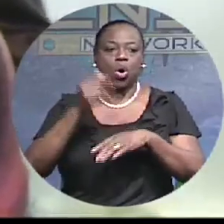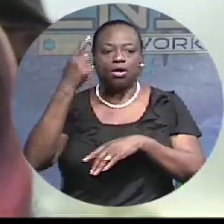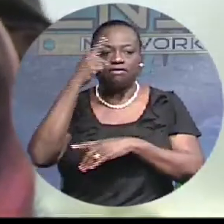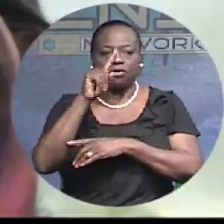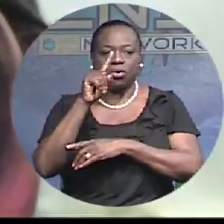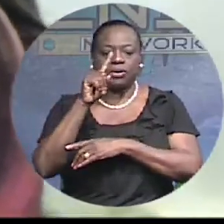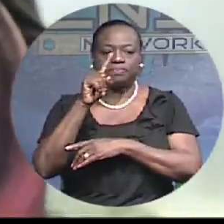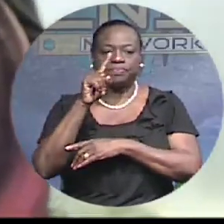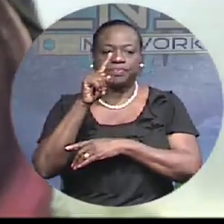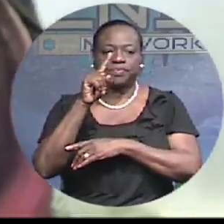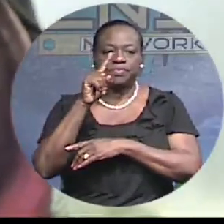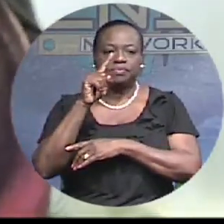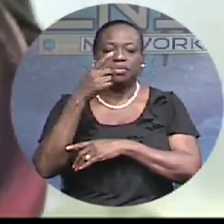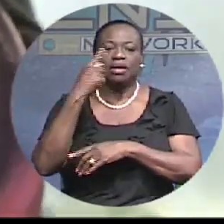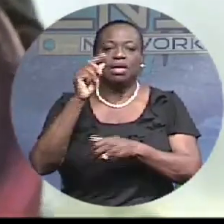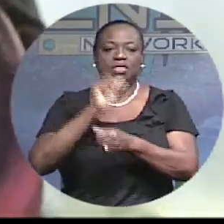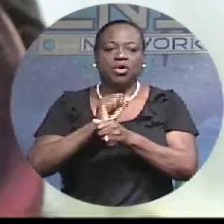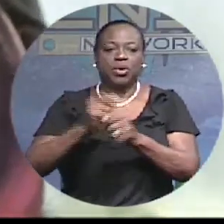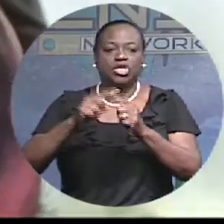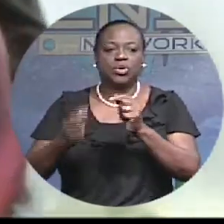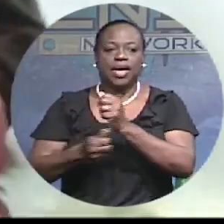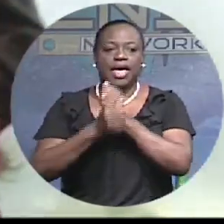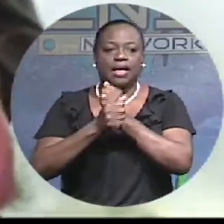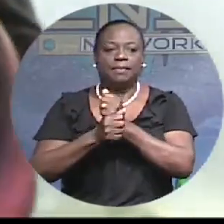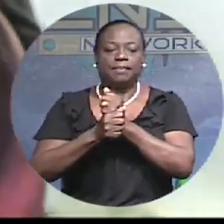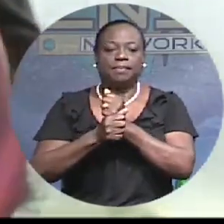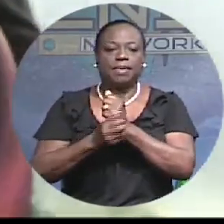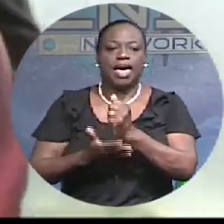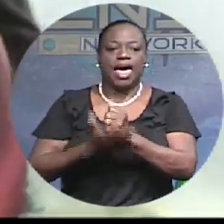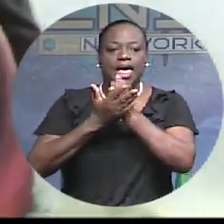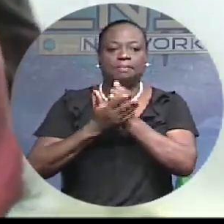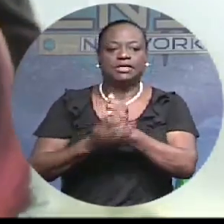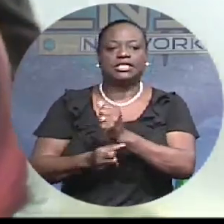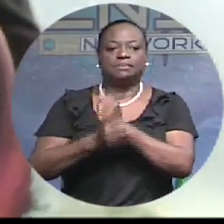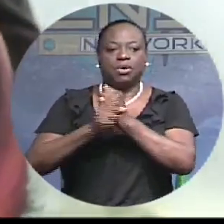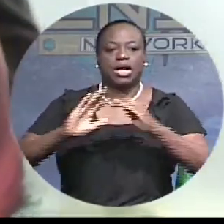the work to help support young people and to find employment.